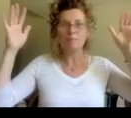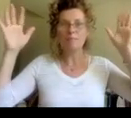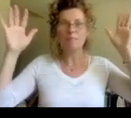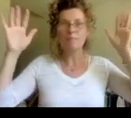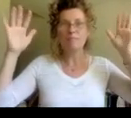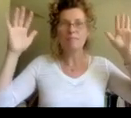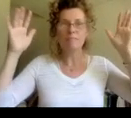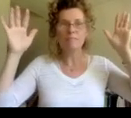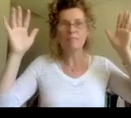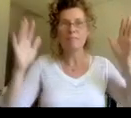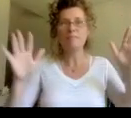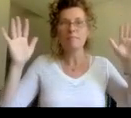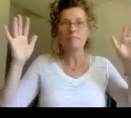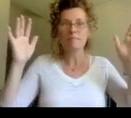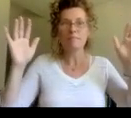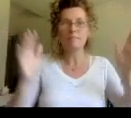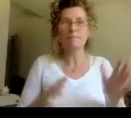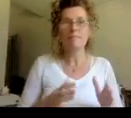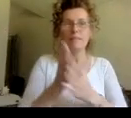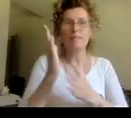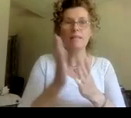you. All right, all right.